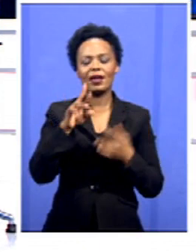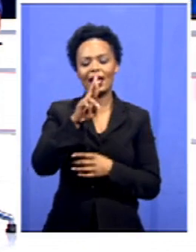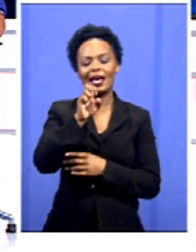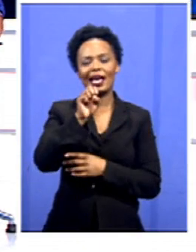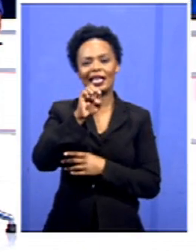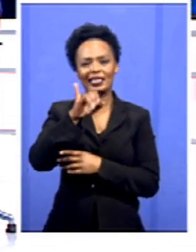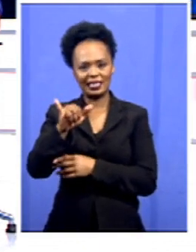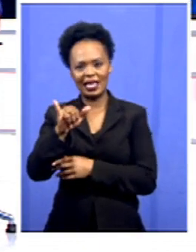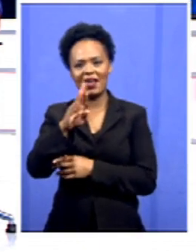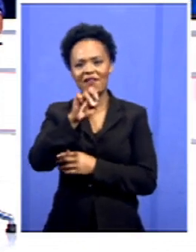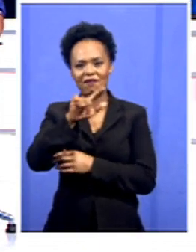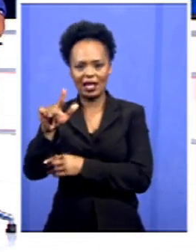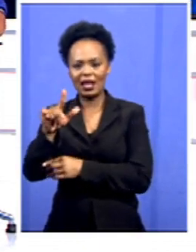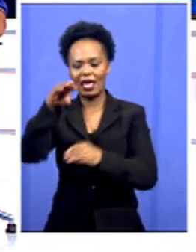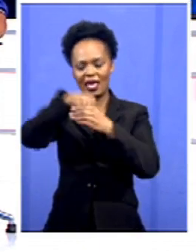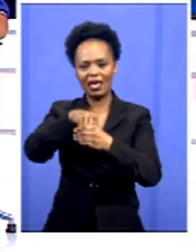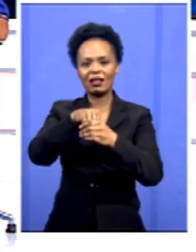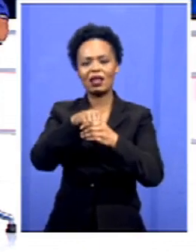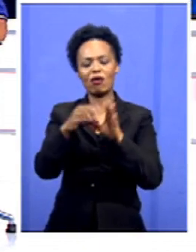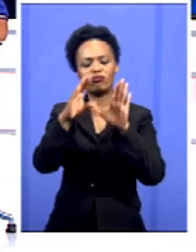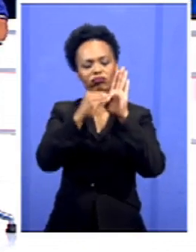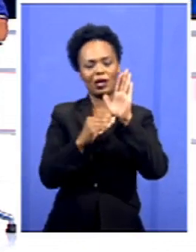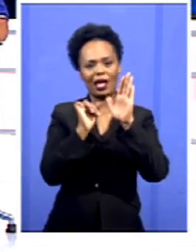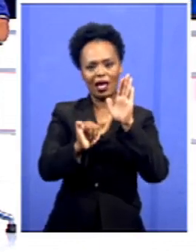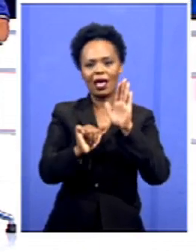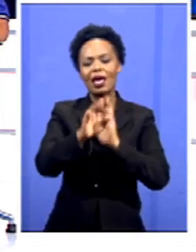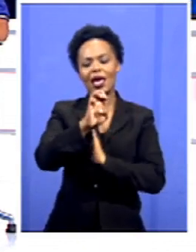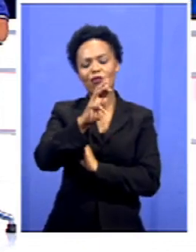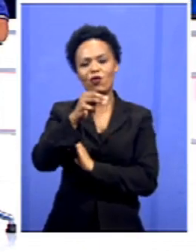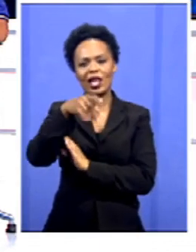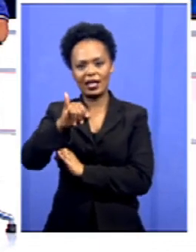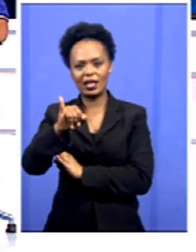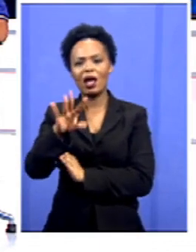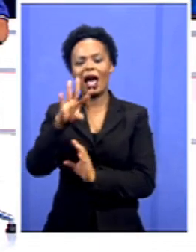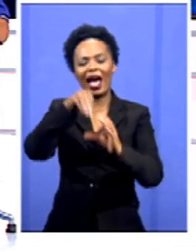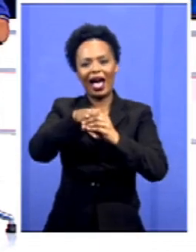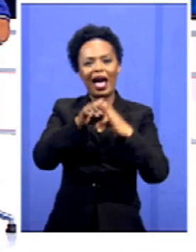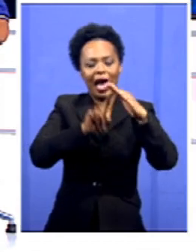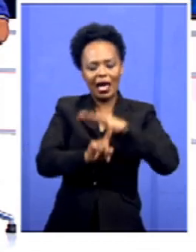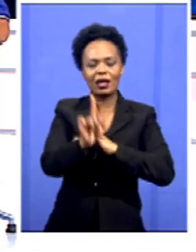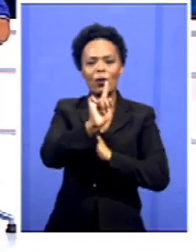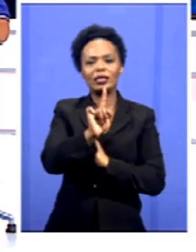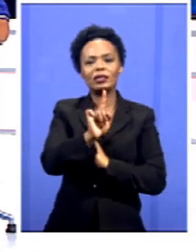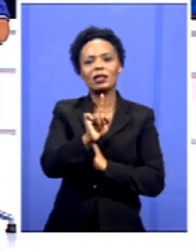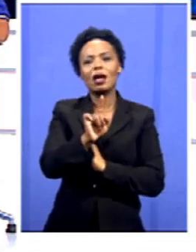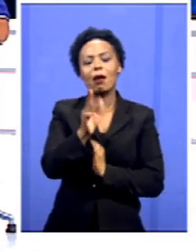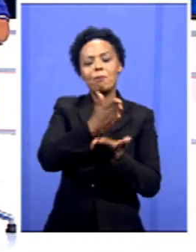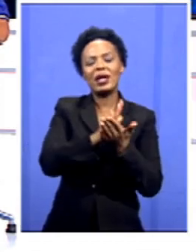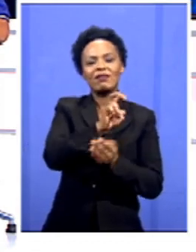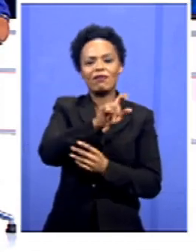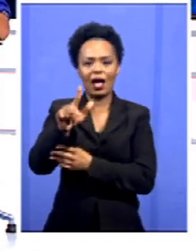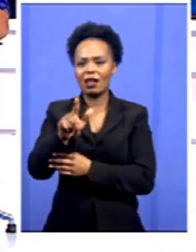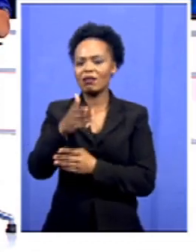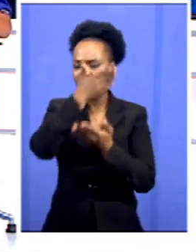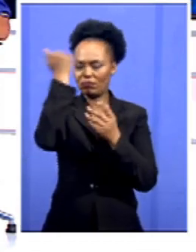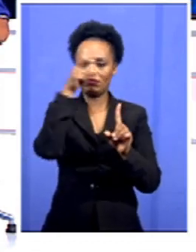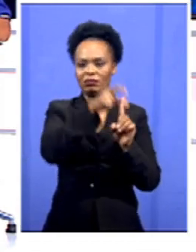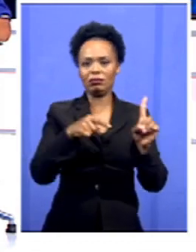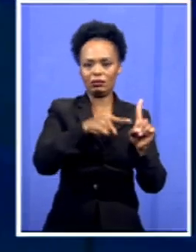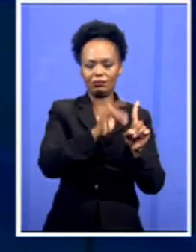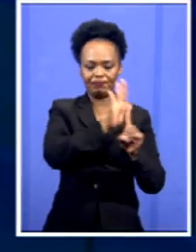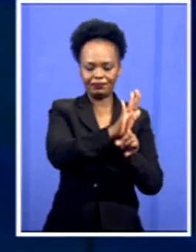on the boundary of Mfuleni, but it falls within Midva. So I think he's totally out of touch with that. And then in